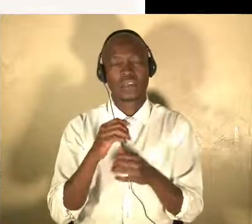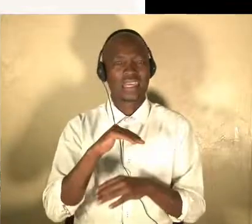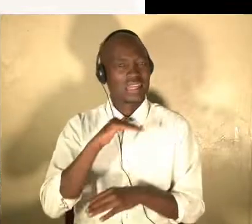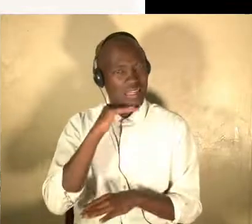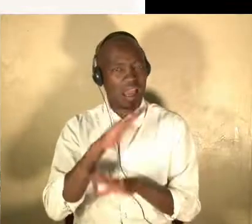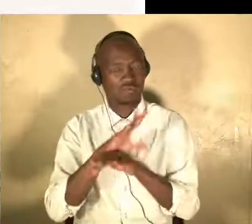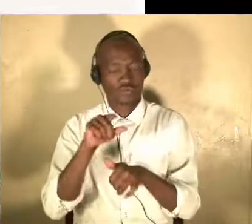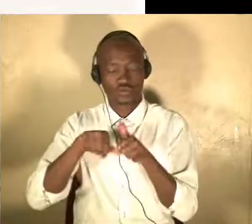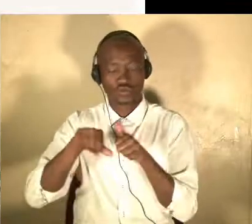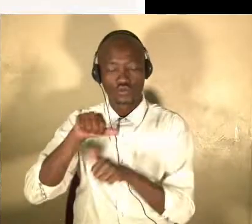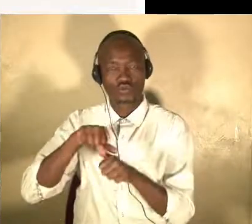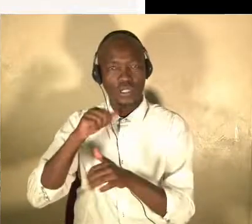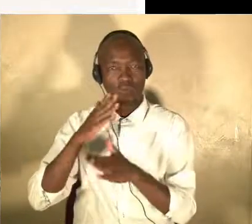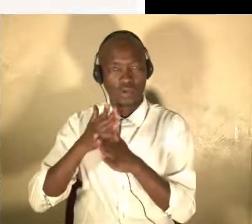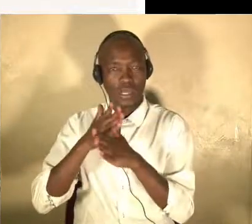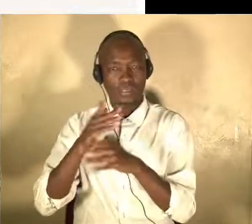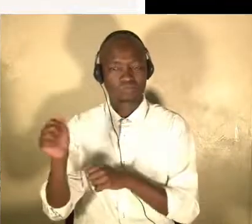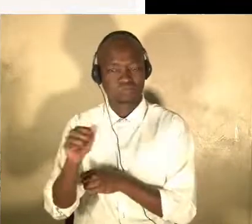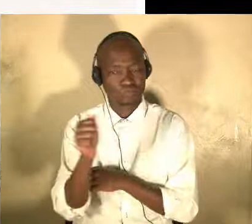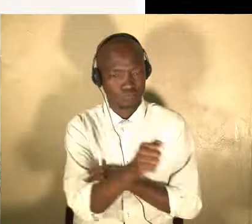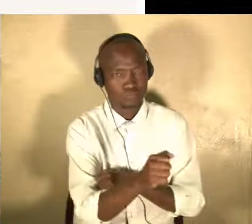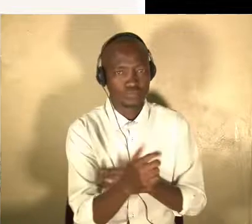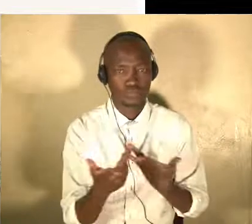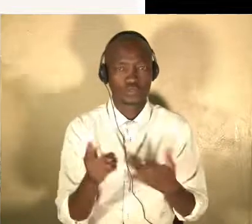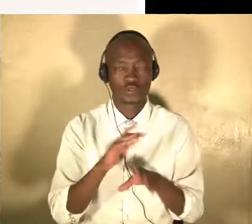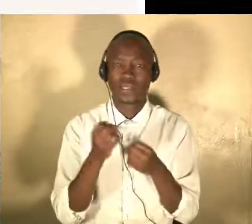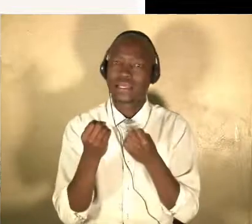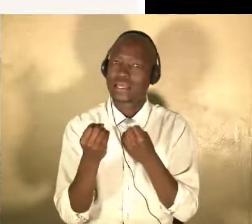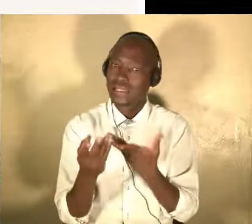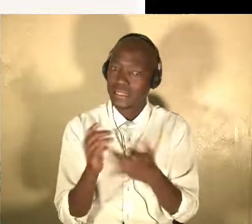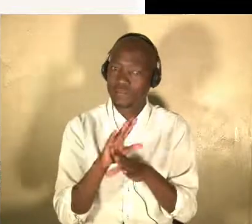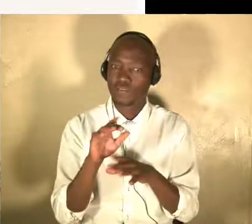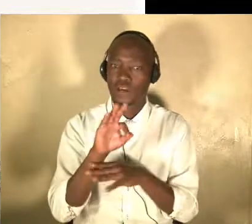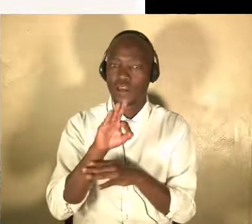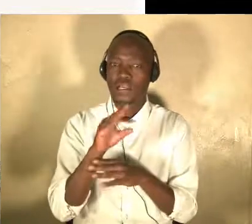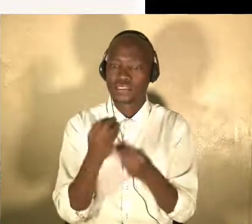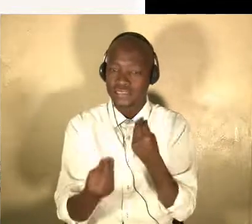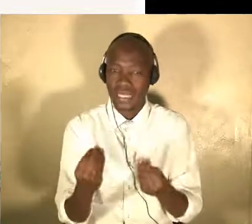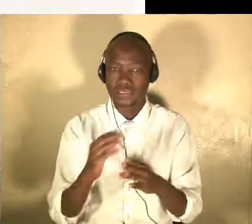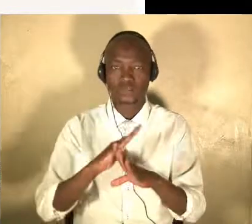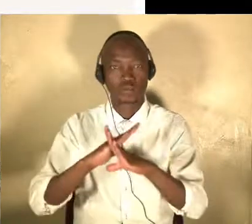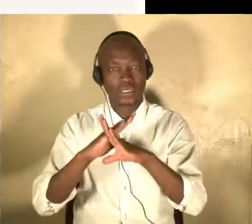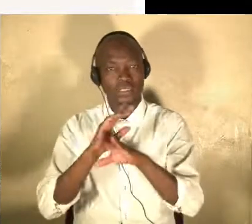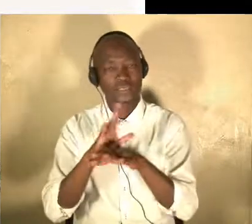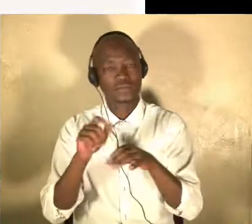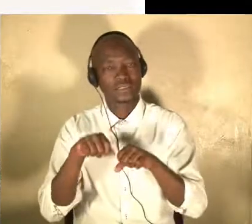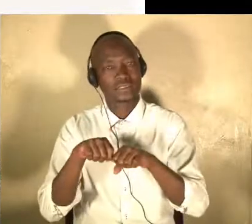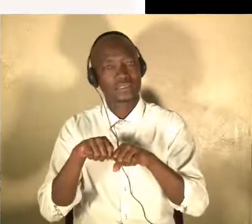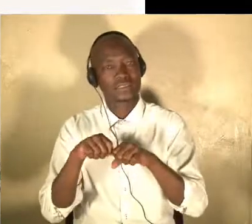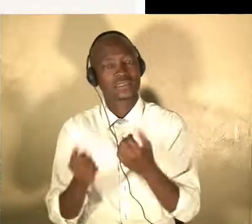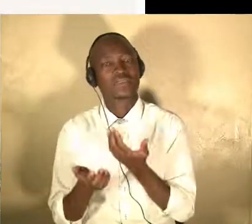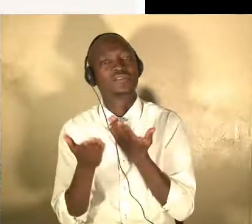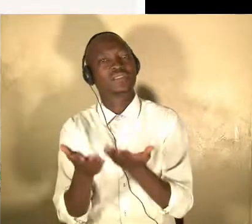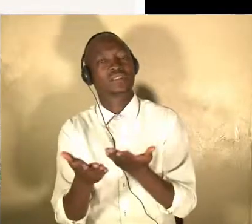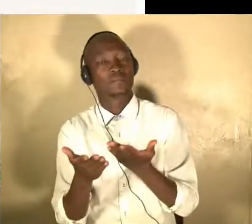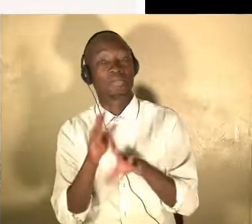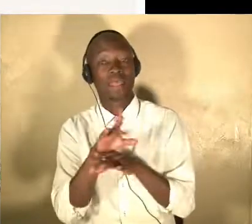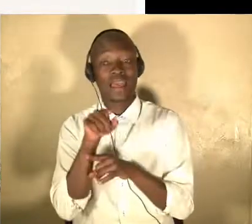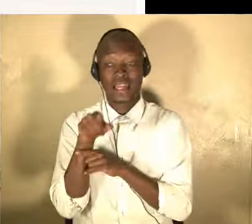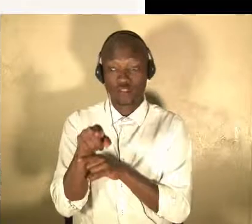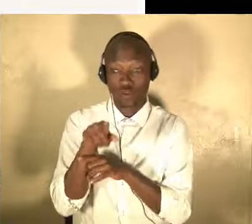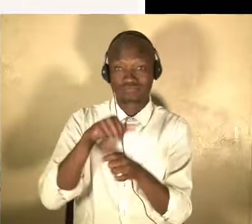child protection services as well as foster care services. And also, those social workers would have the